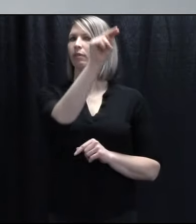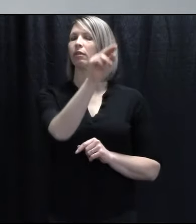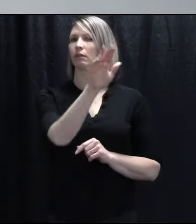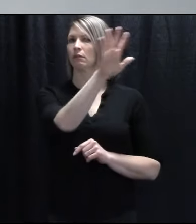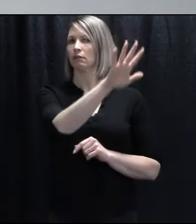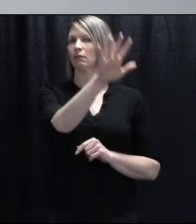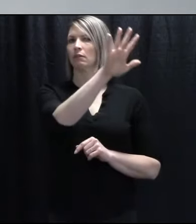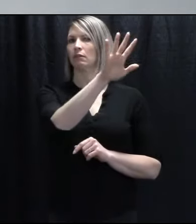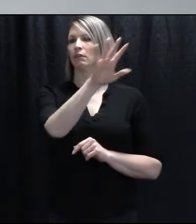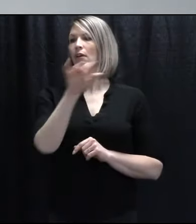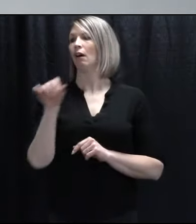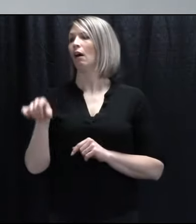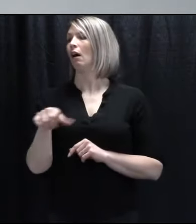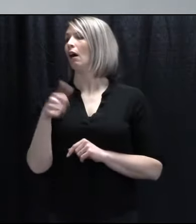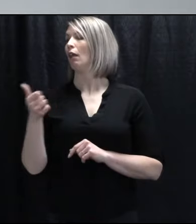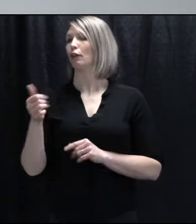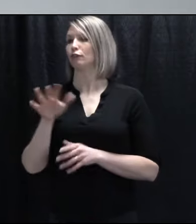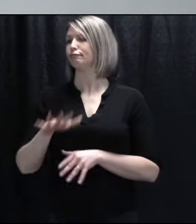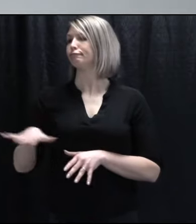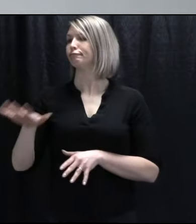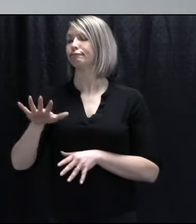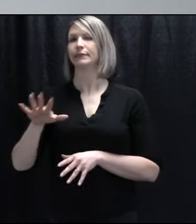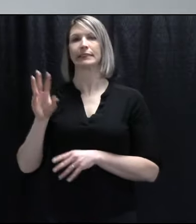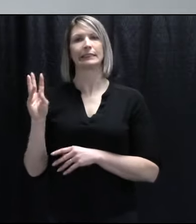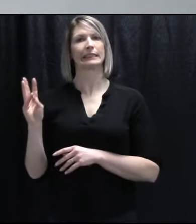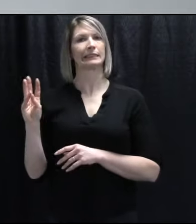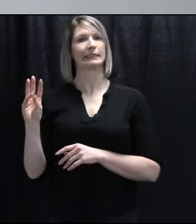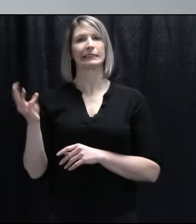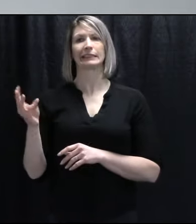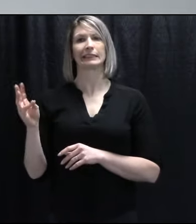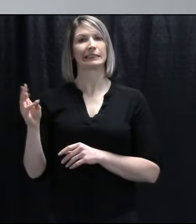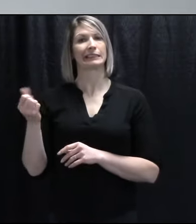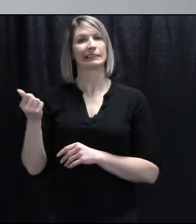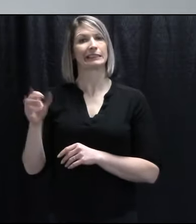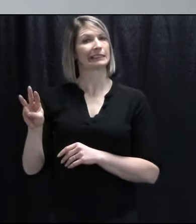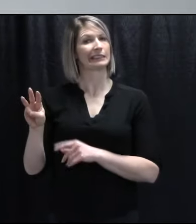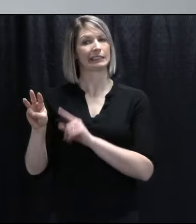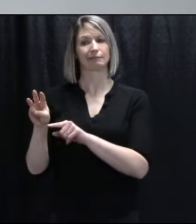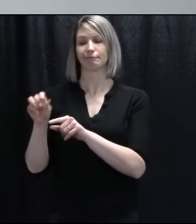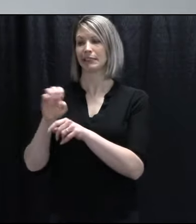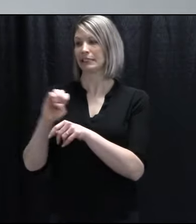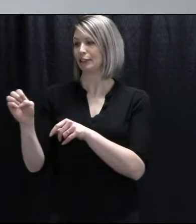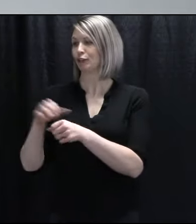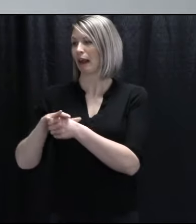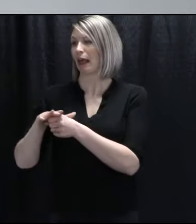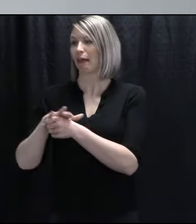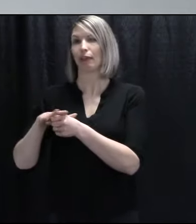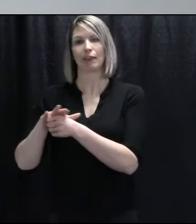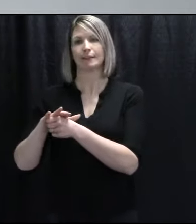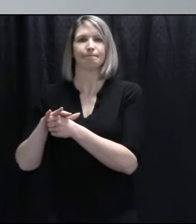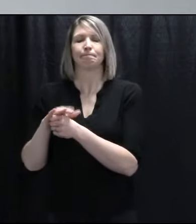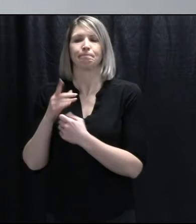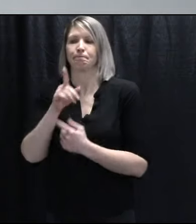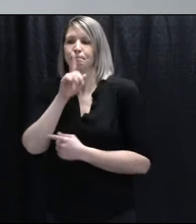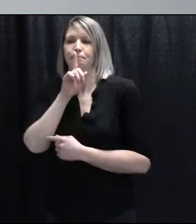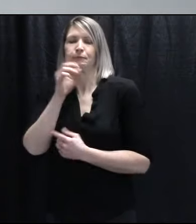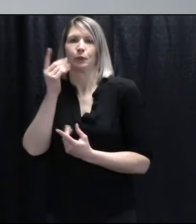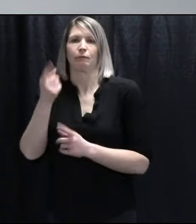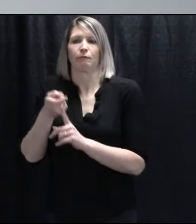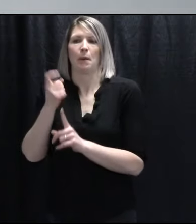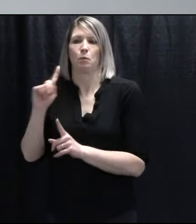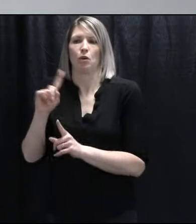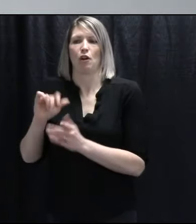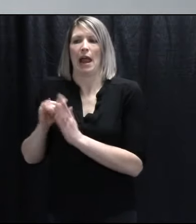don't have. The investigations are ongoing for those in Eastern Health, and so I don't have that information at this time.